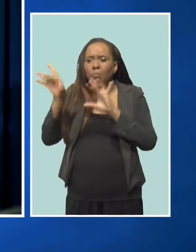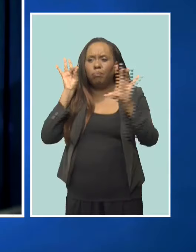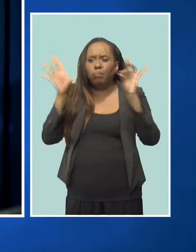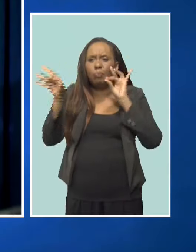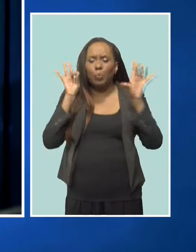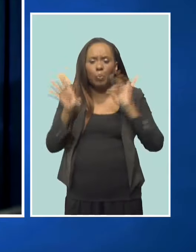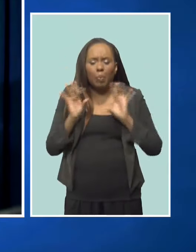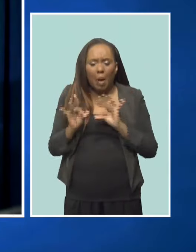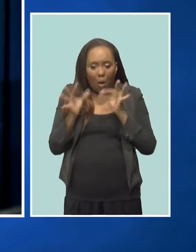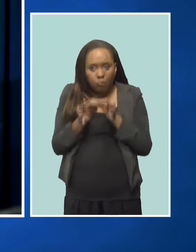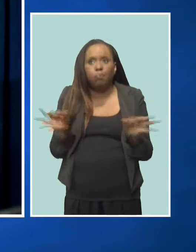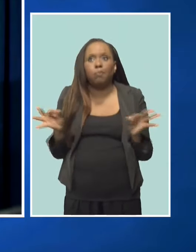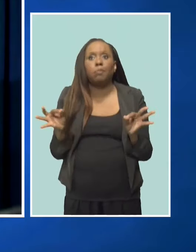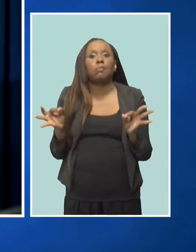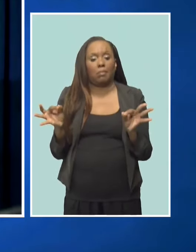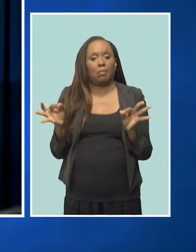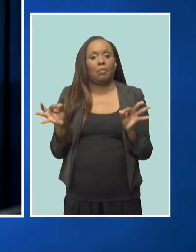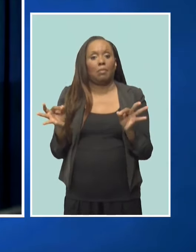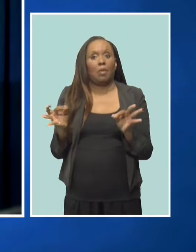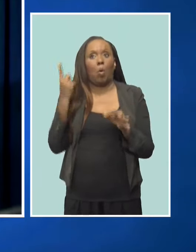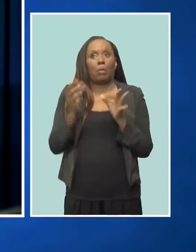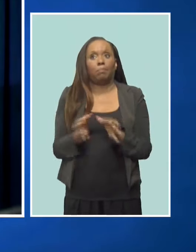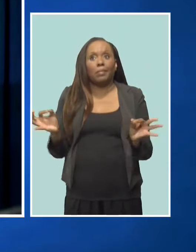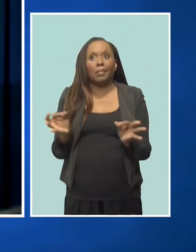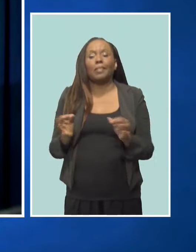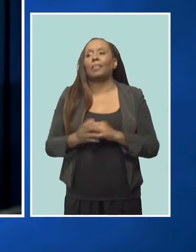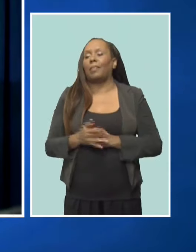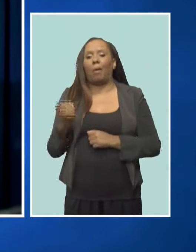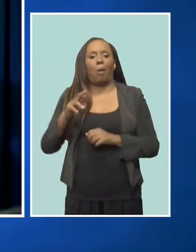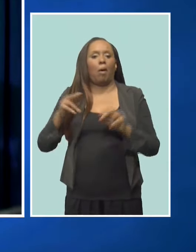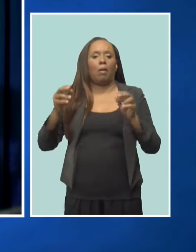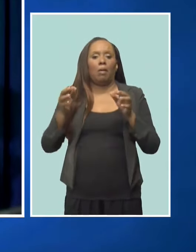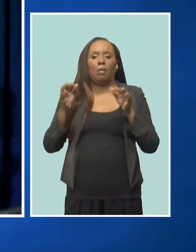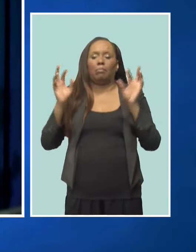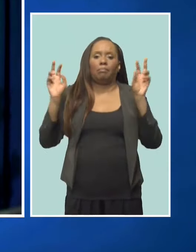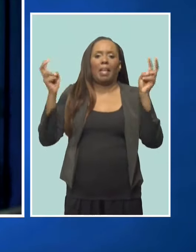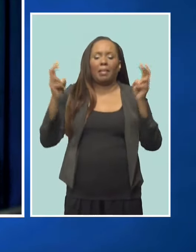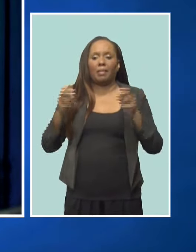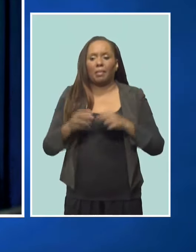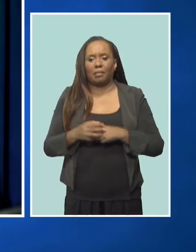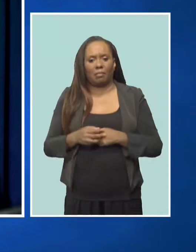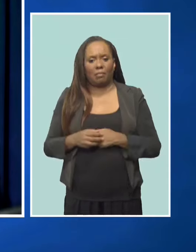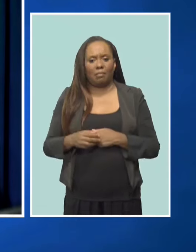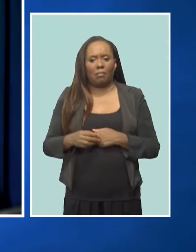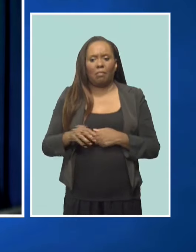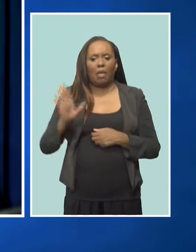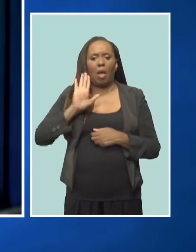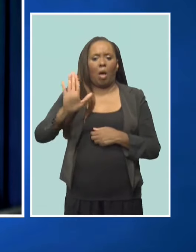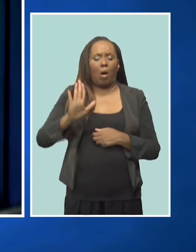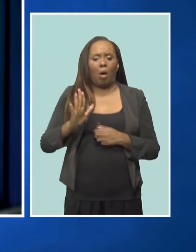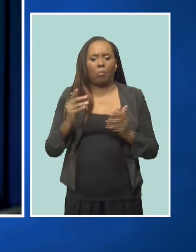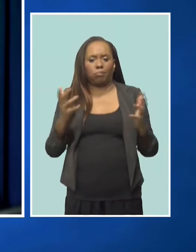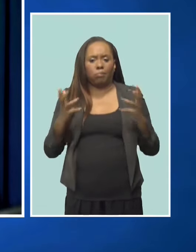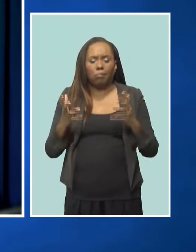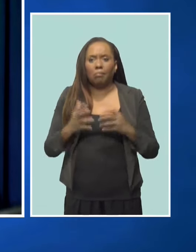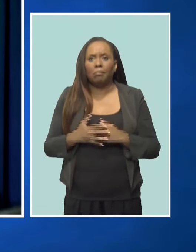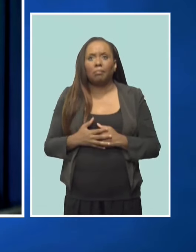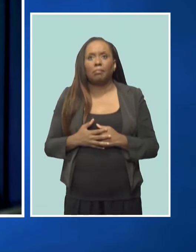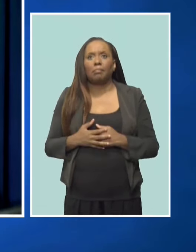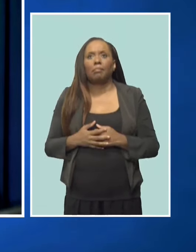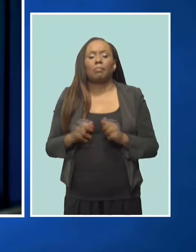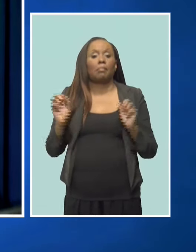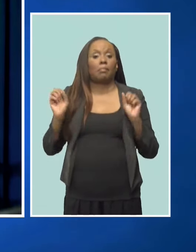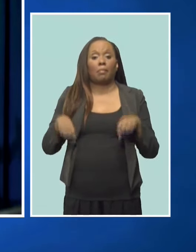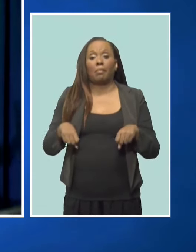so on, to produce themes and give you back what it thinks you might want. So therefore, it can write